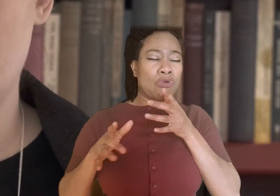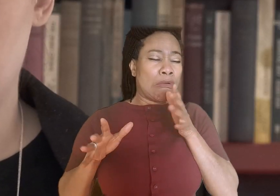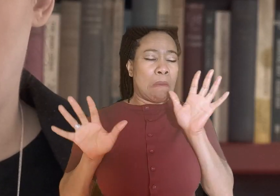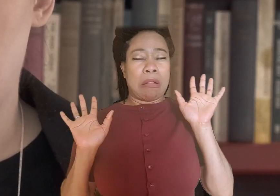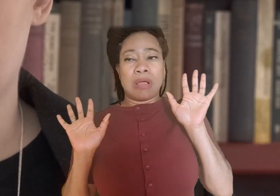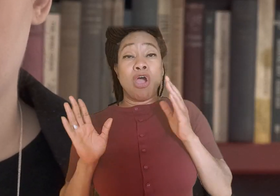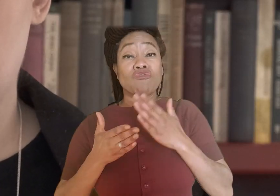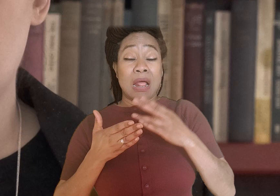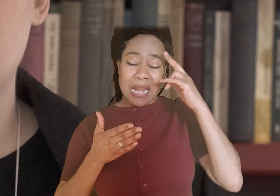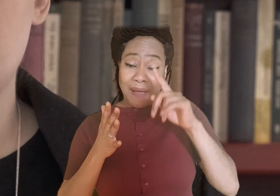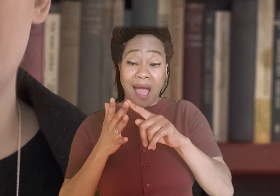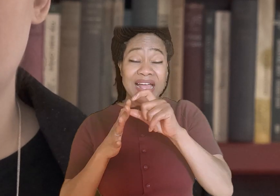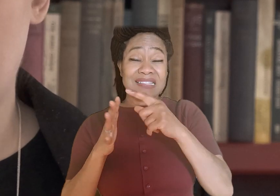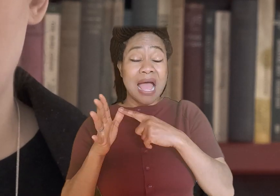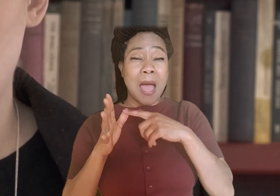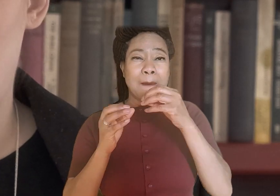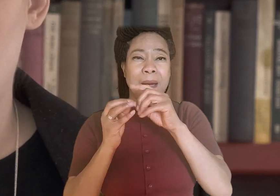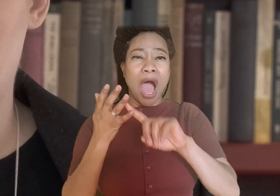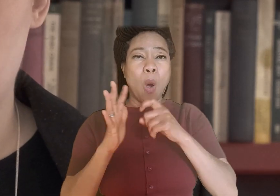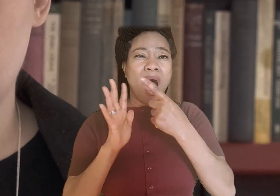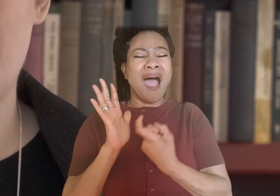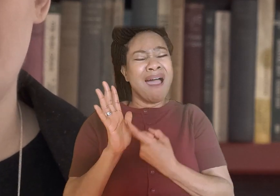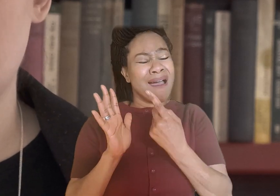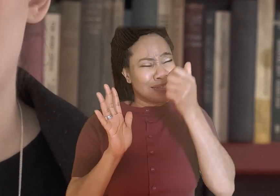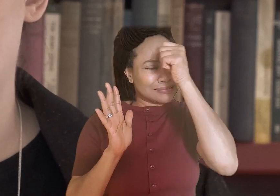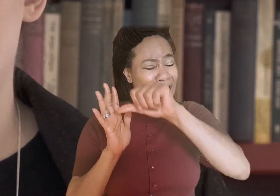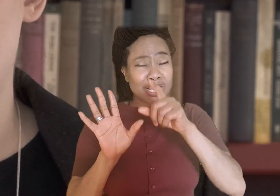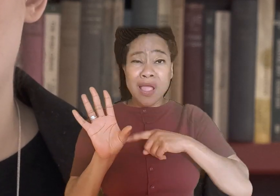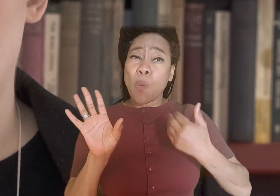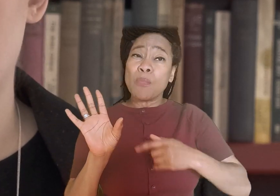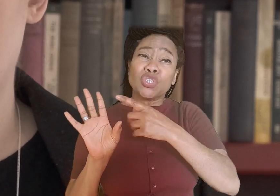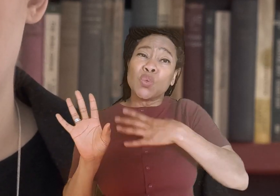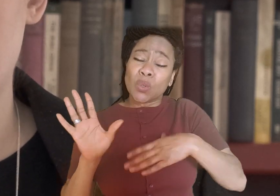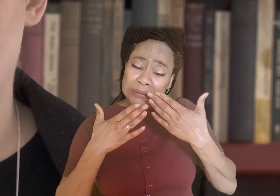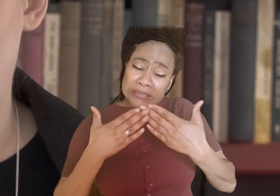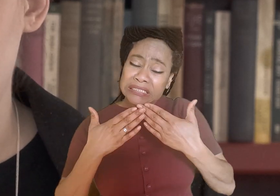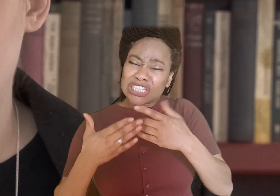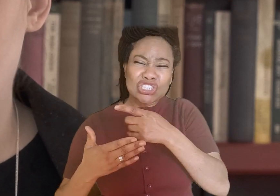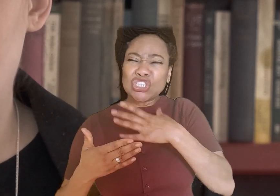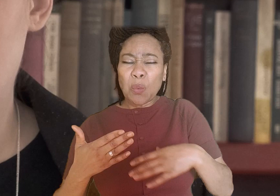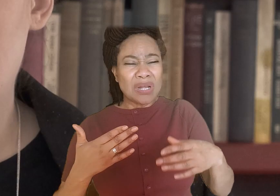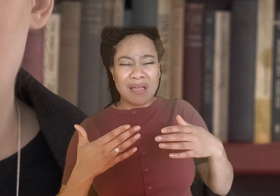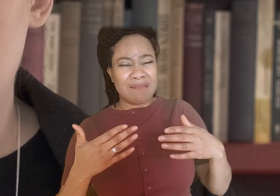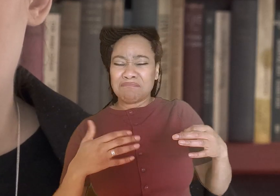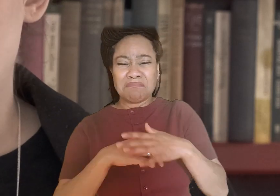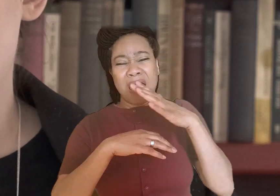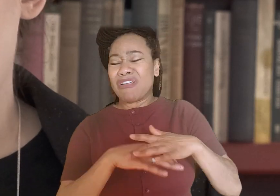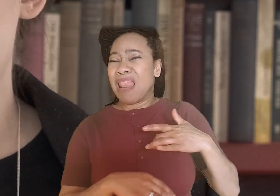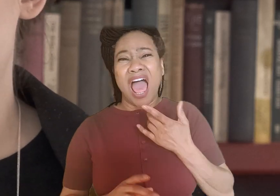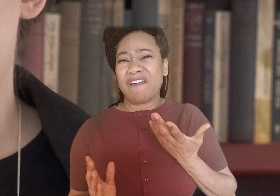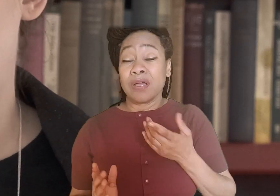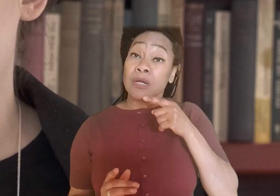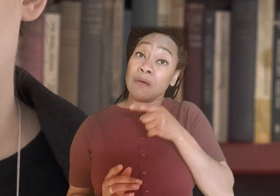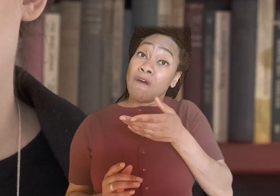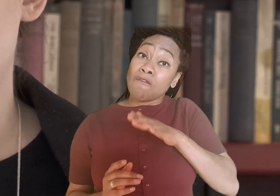was Ida Bauer. She was an intelligent young woman who wished to study rather than be drawn into domestic life. She came